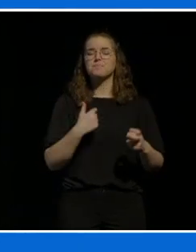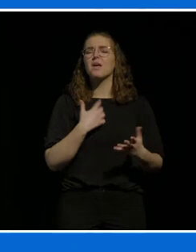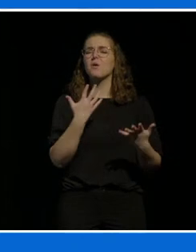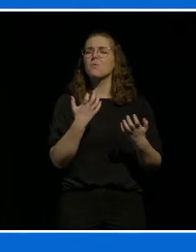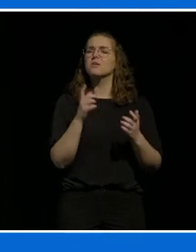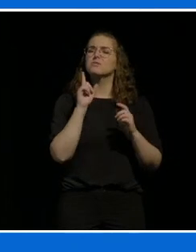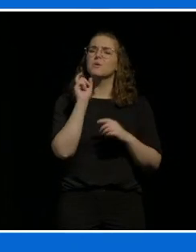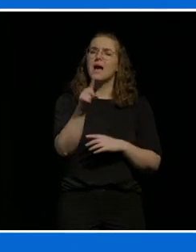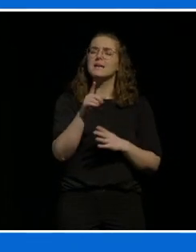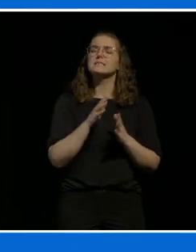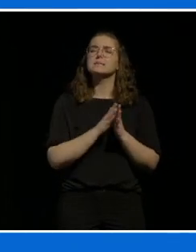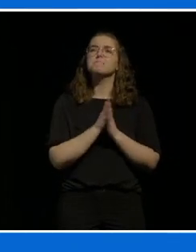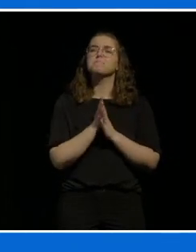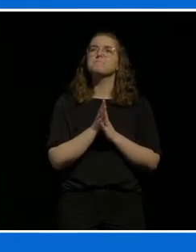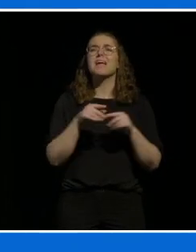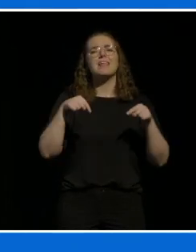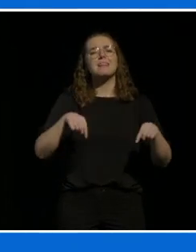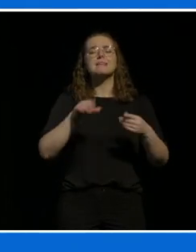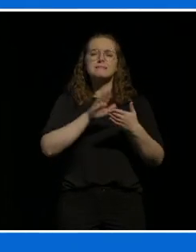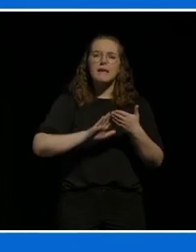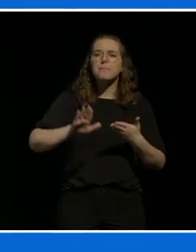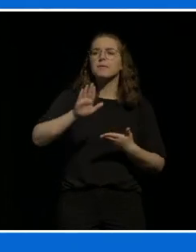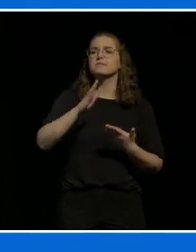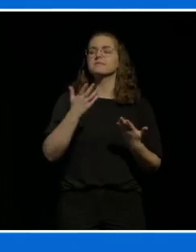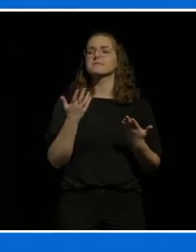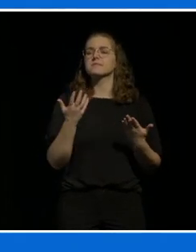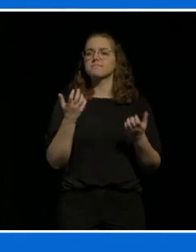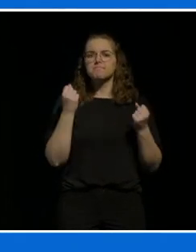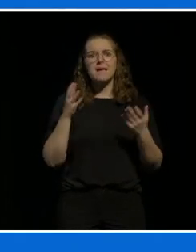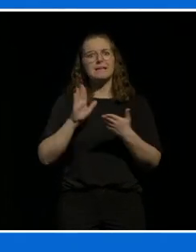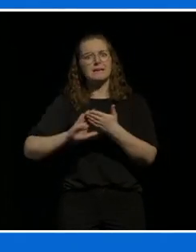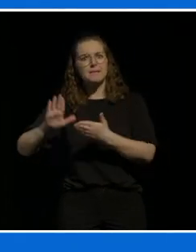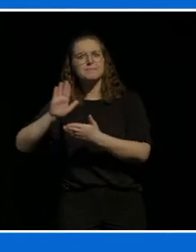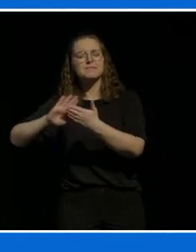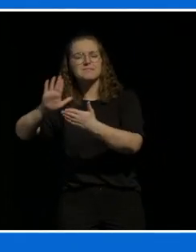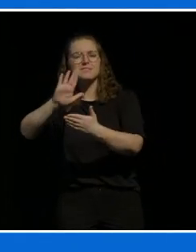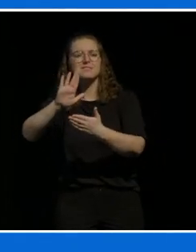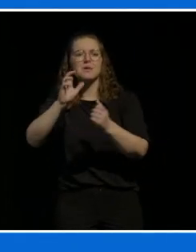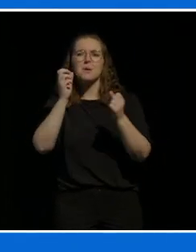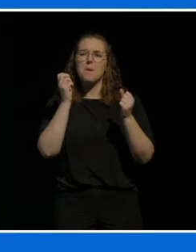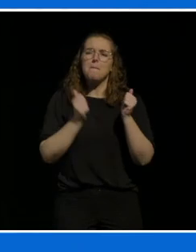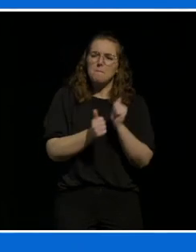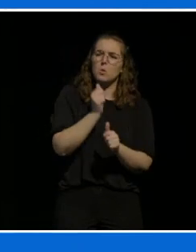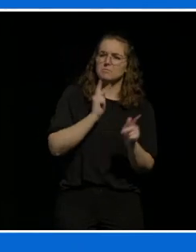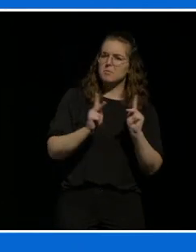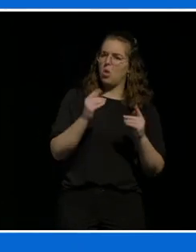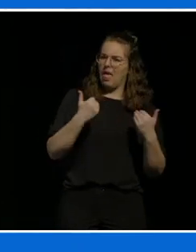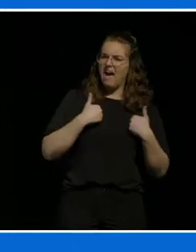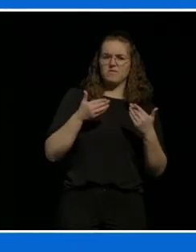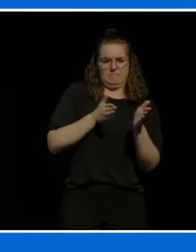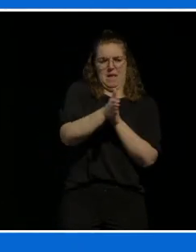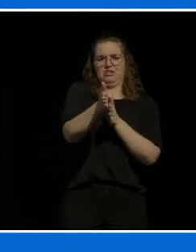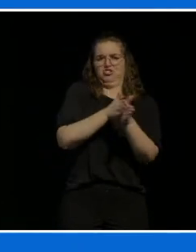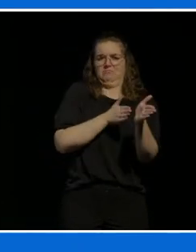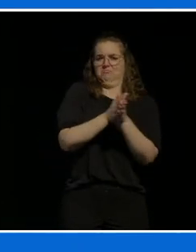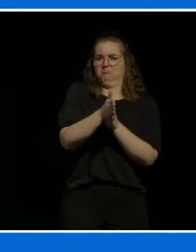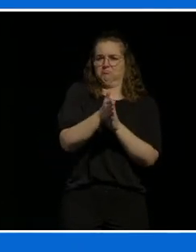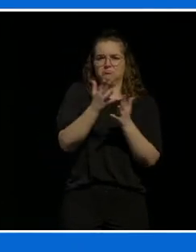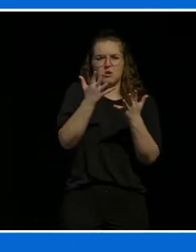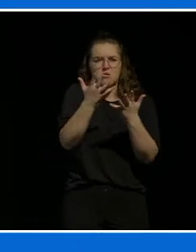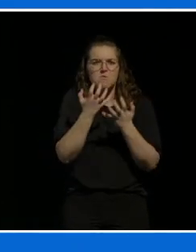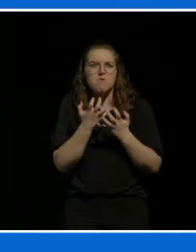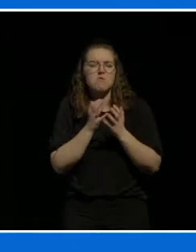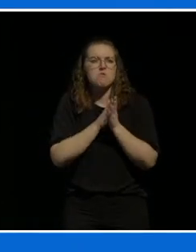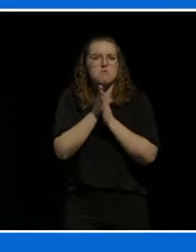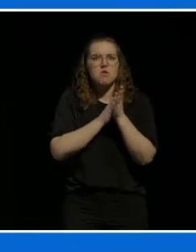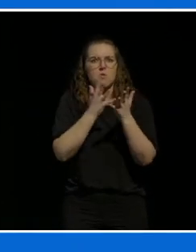it's fair to say that like on this campus or any campus, most if not all people have something that they're passionate about, have something that they're like, yes, I want